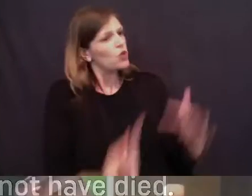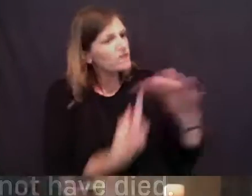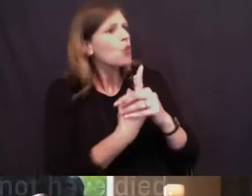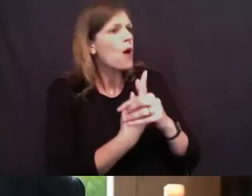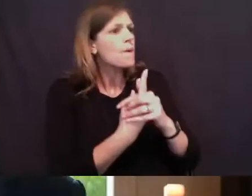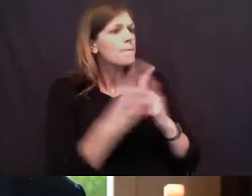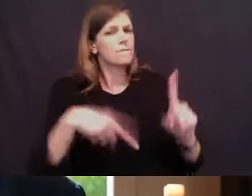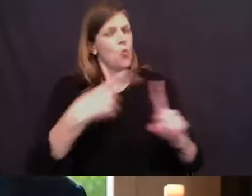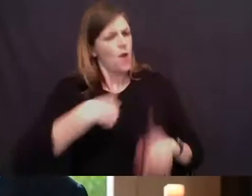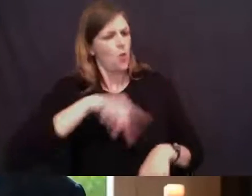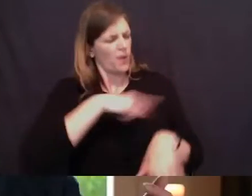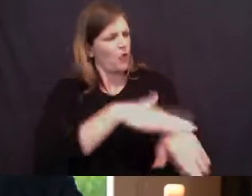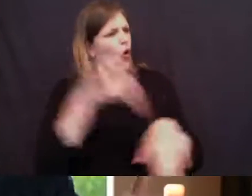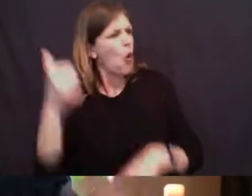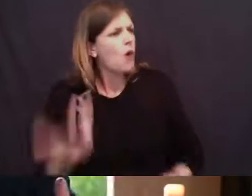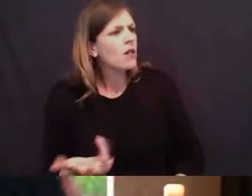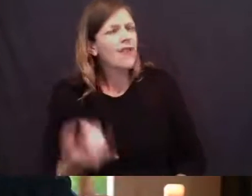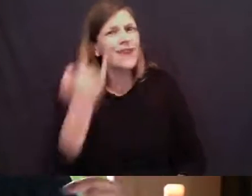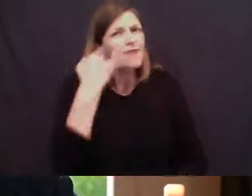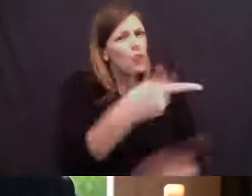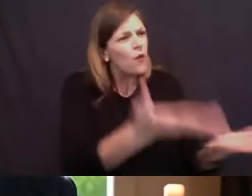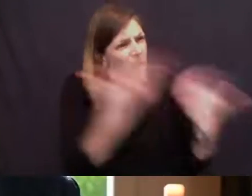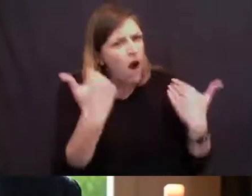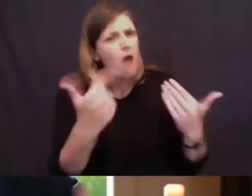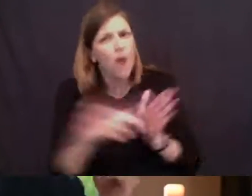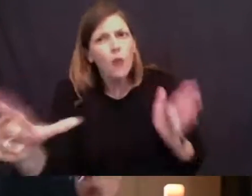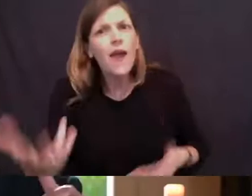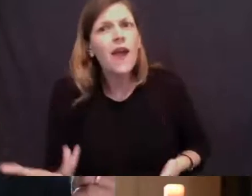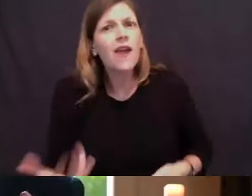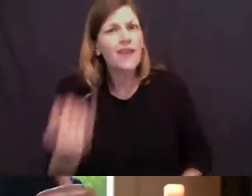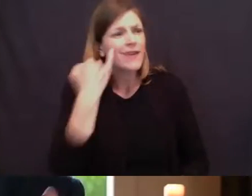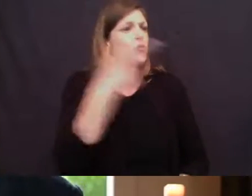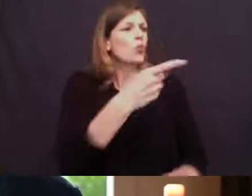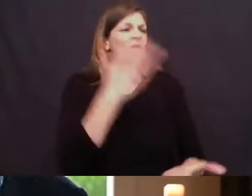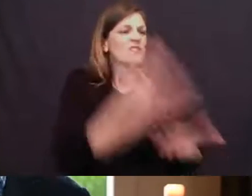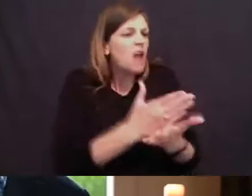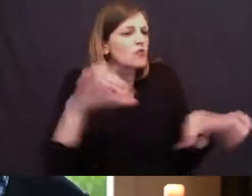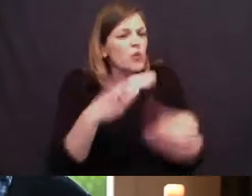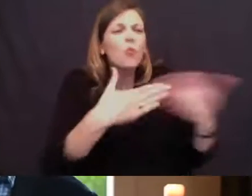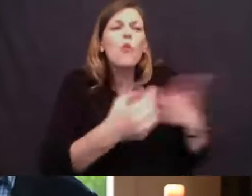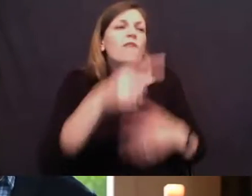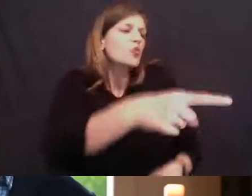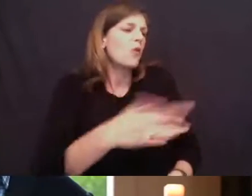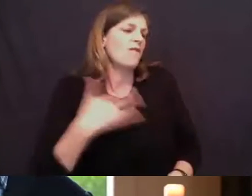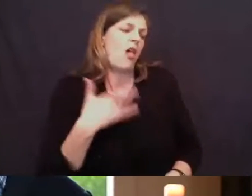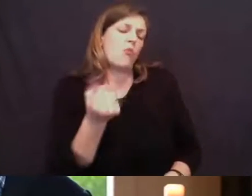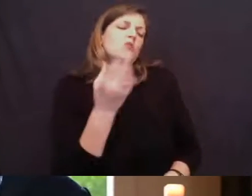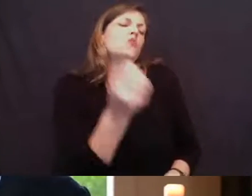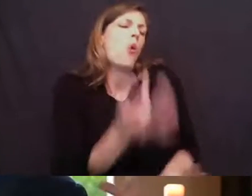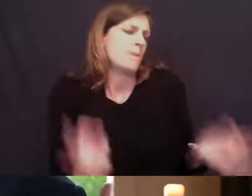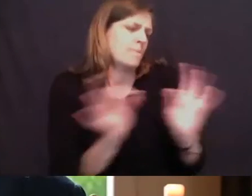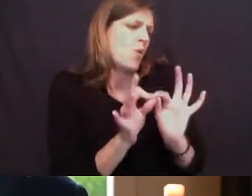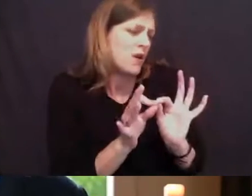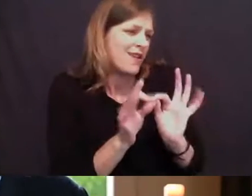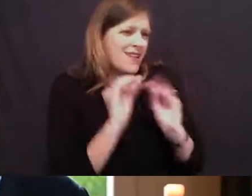when we called, if you would have come right away, if you would have stopped doing whatever you thought was so important,